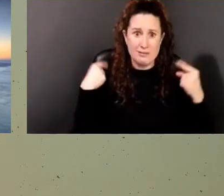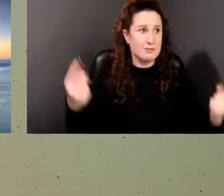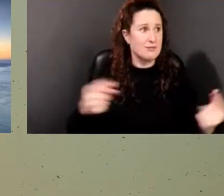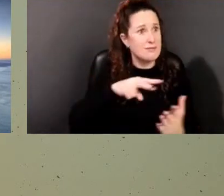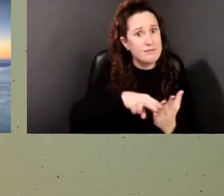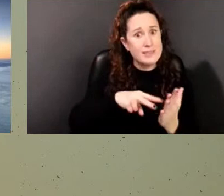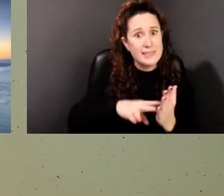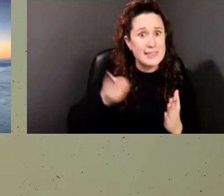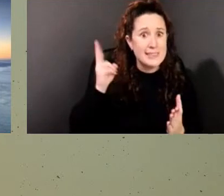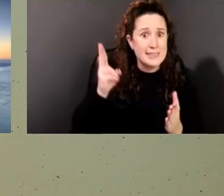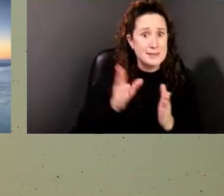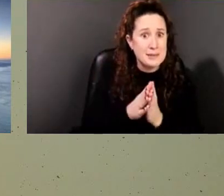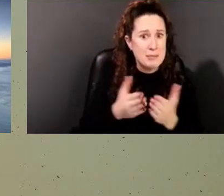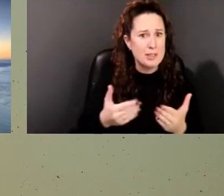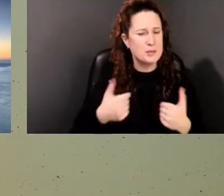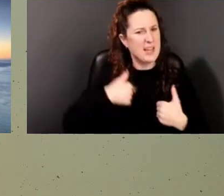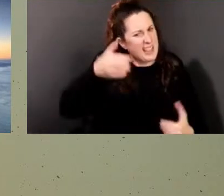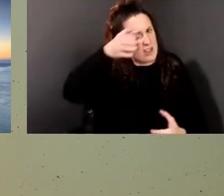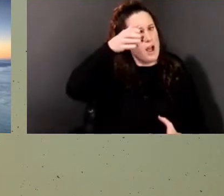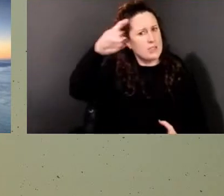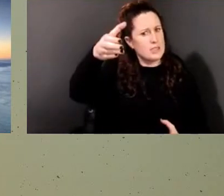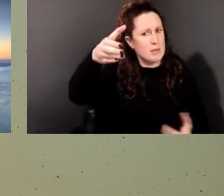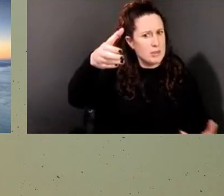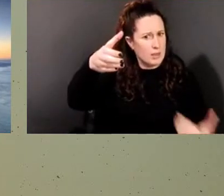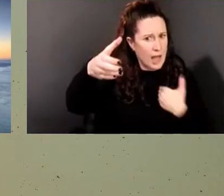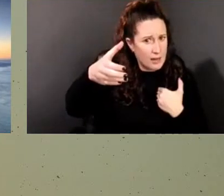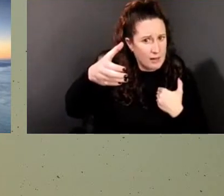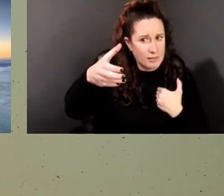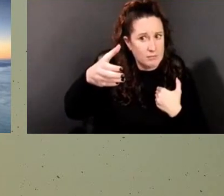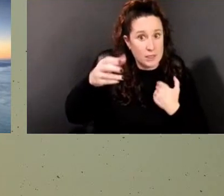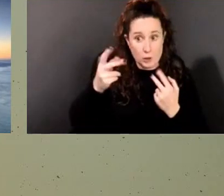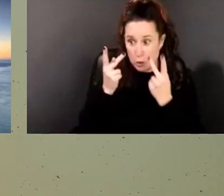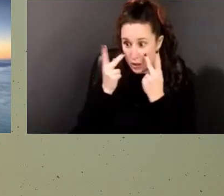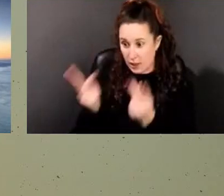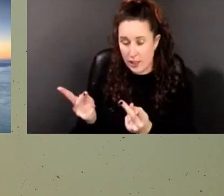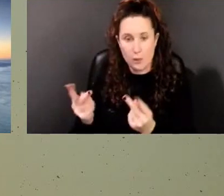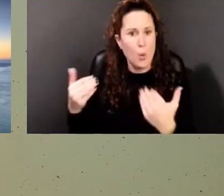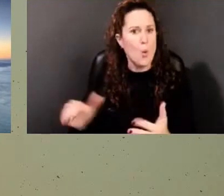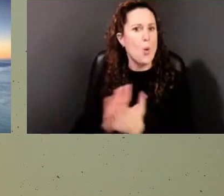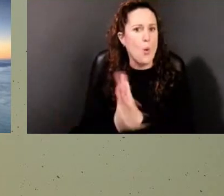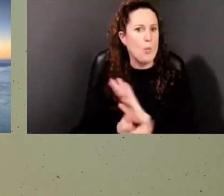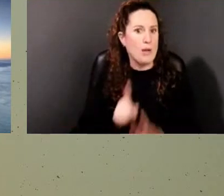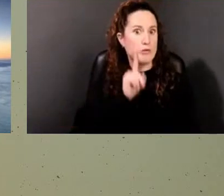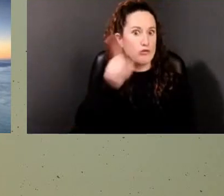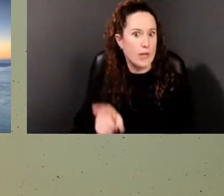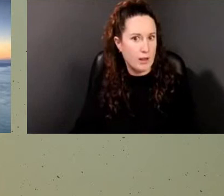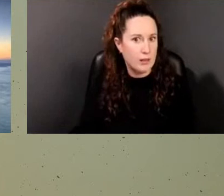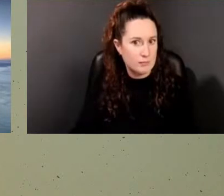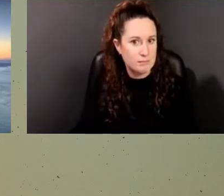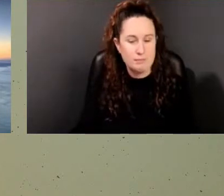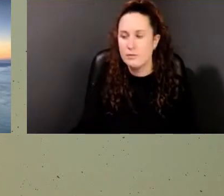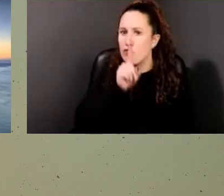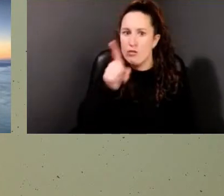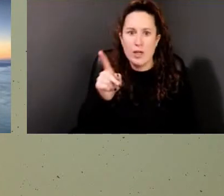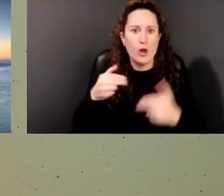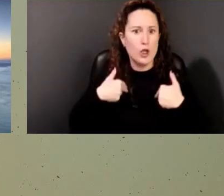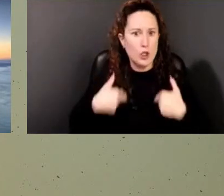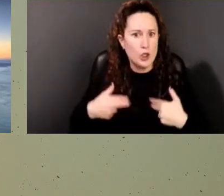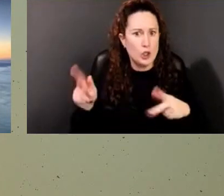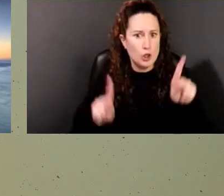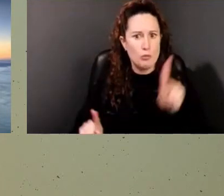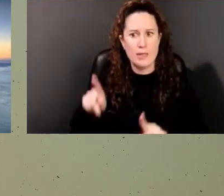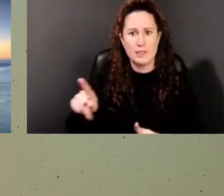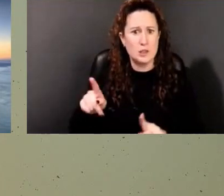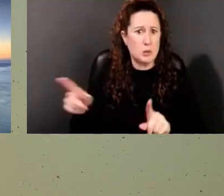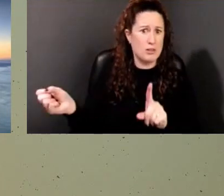about, it was conceptual, became very real. You know, it became, these are human beings with feelings that were brutalized, and